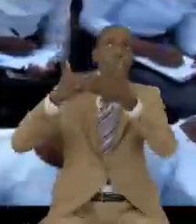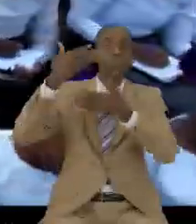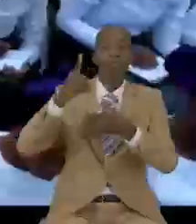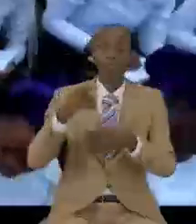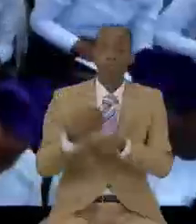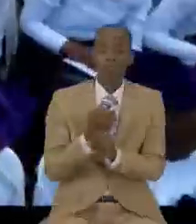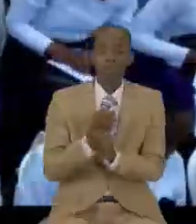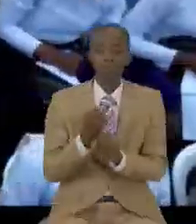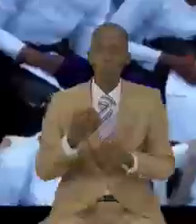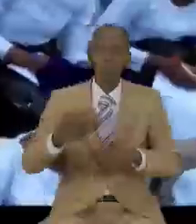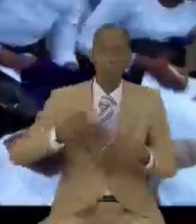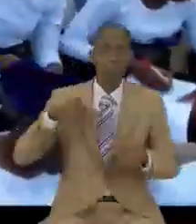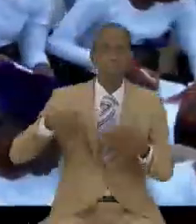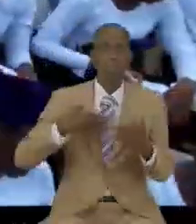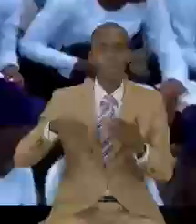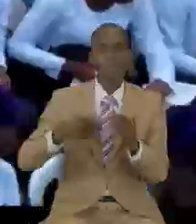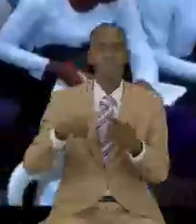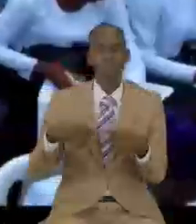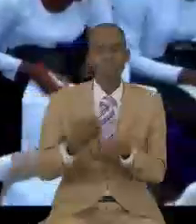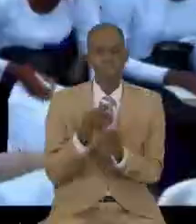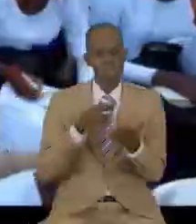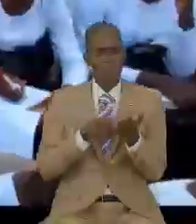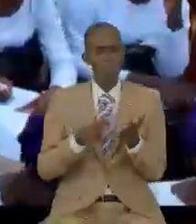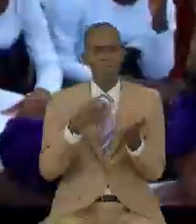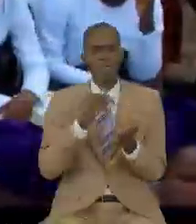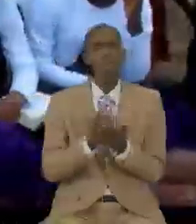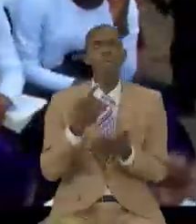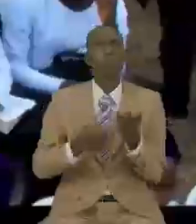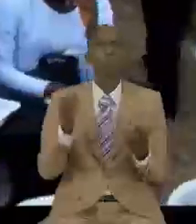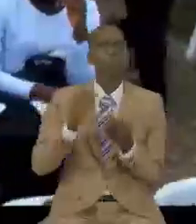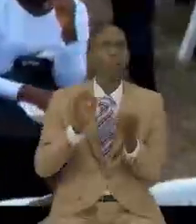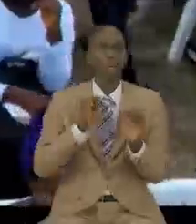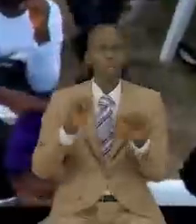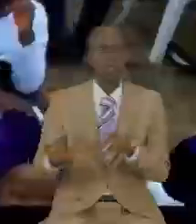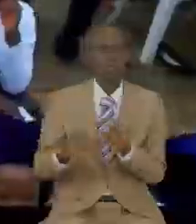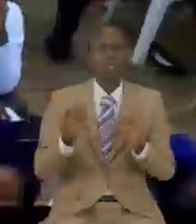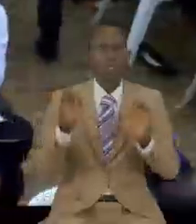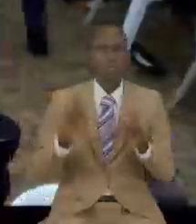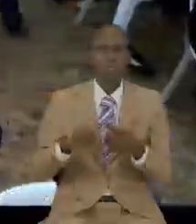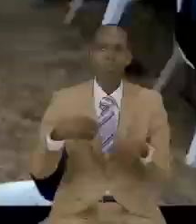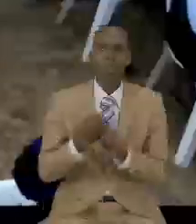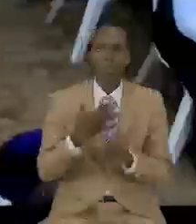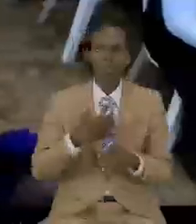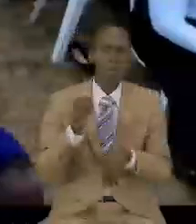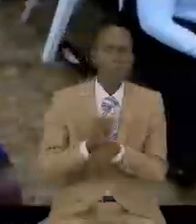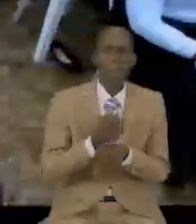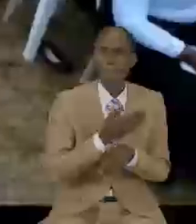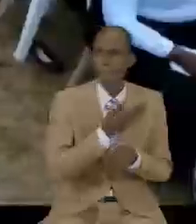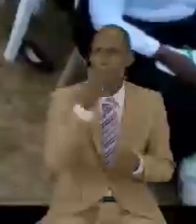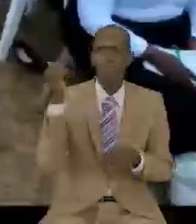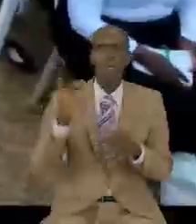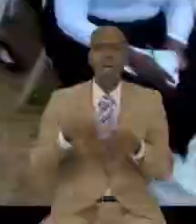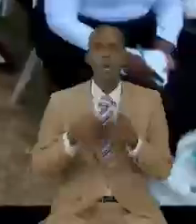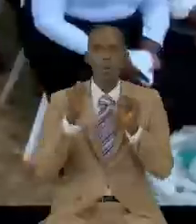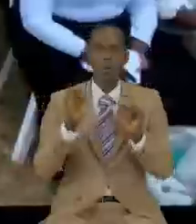willingness to make research and say, what can I do more? How can I make my world better more? How can I do